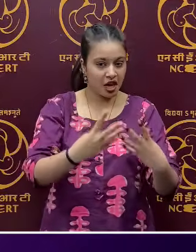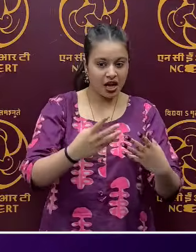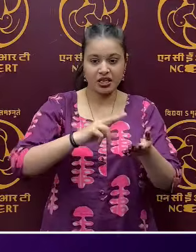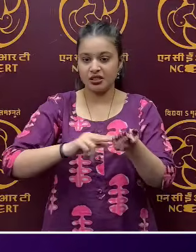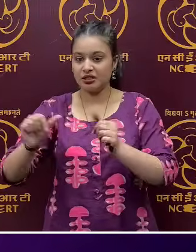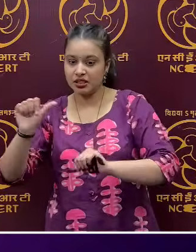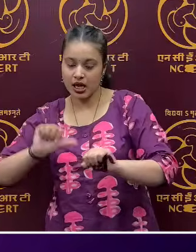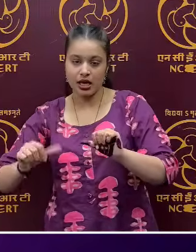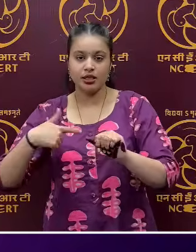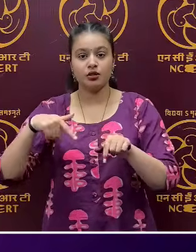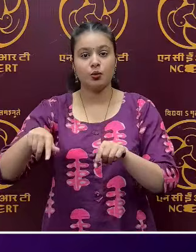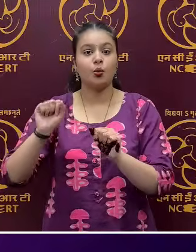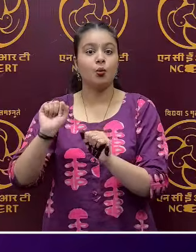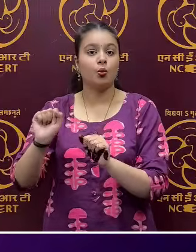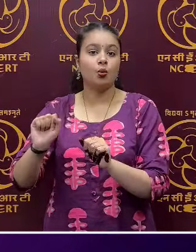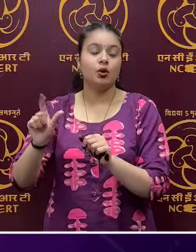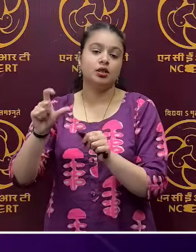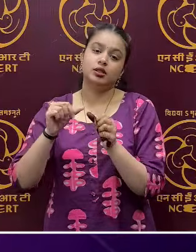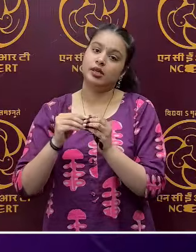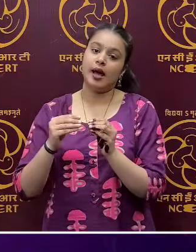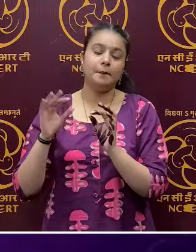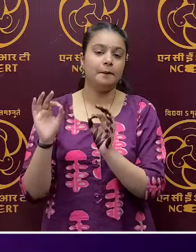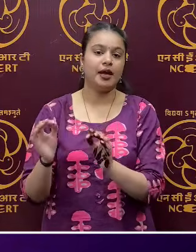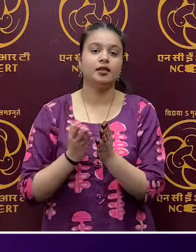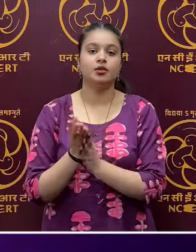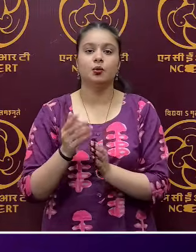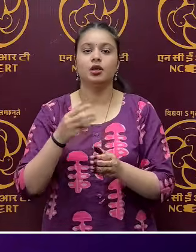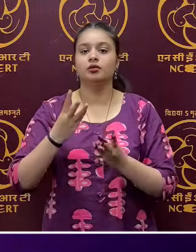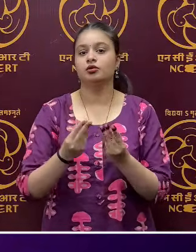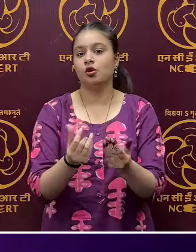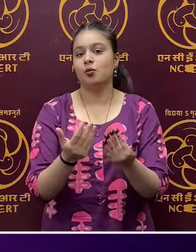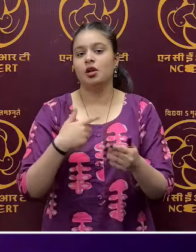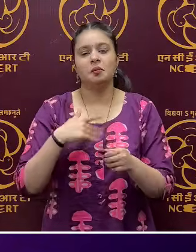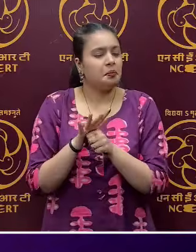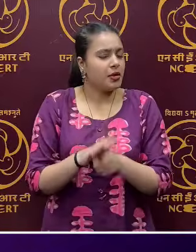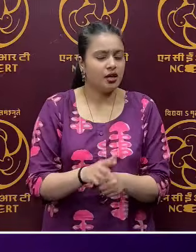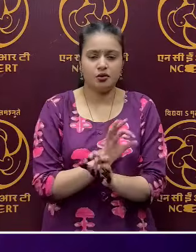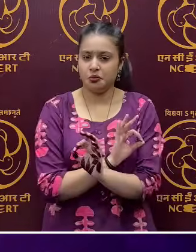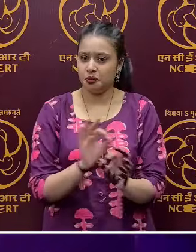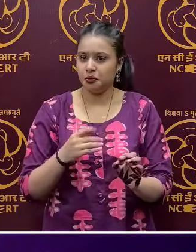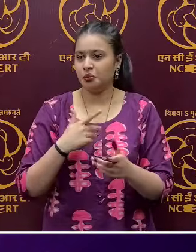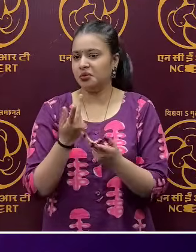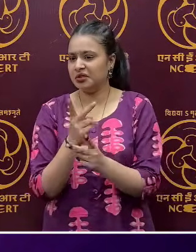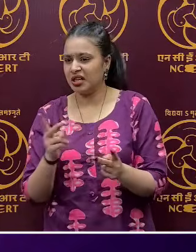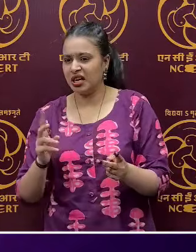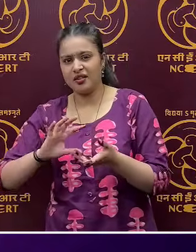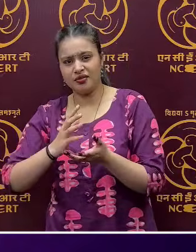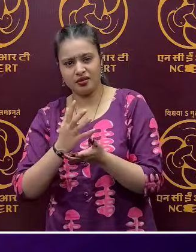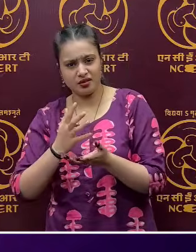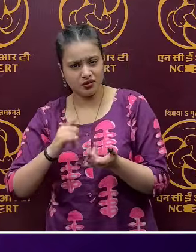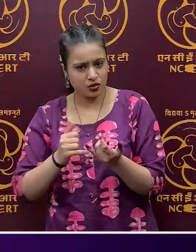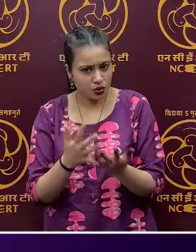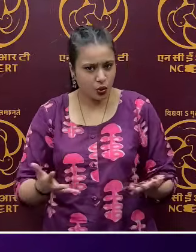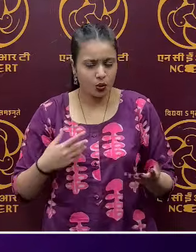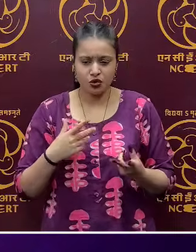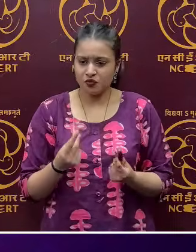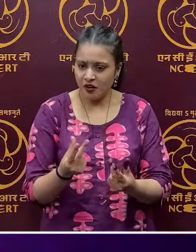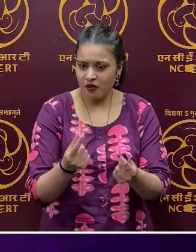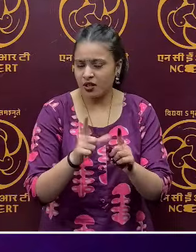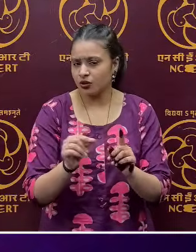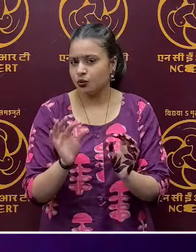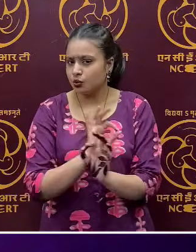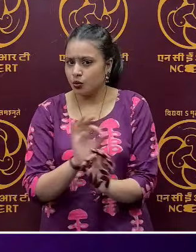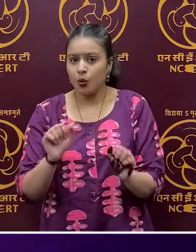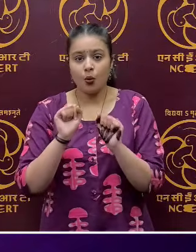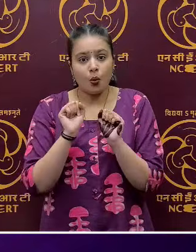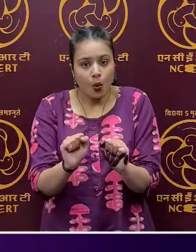then virtual labs comes really handy. And there is no pressure, there is no dearth of resources, there is no hurry. You can do it